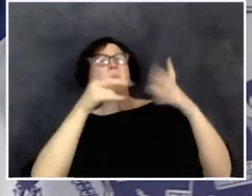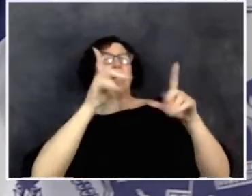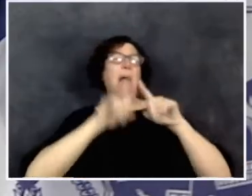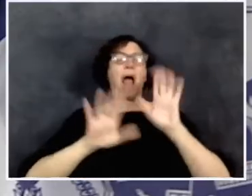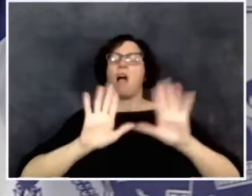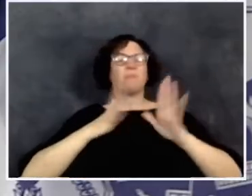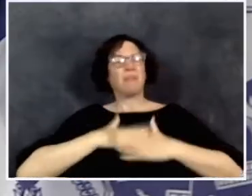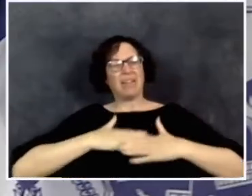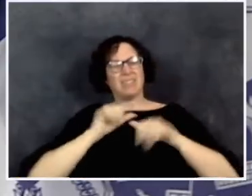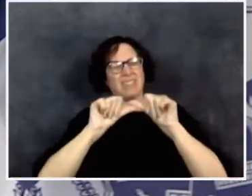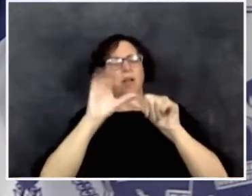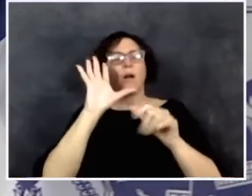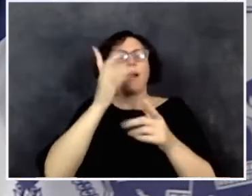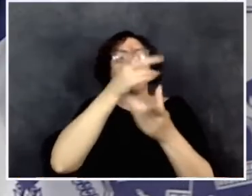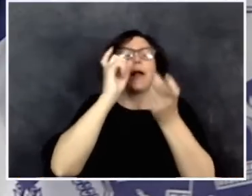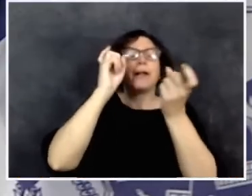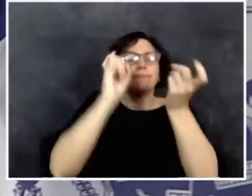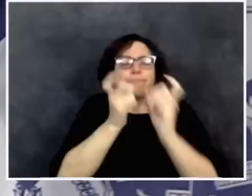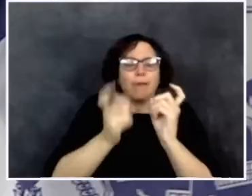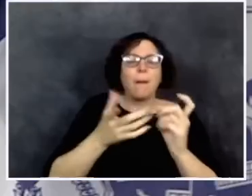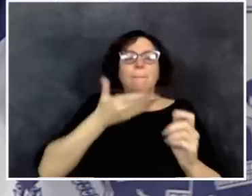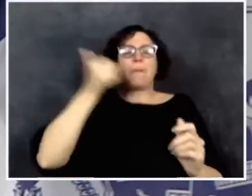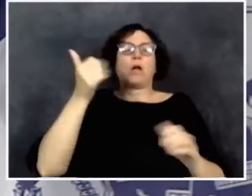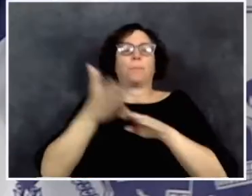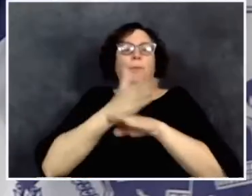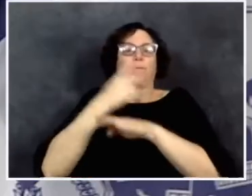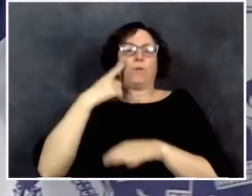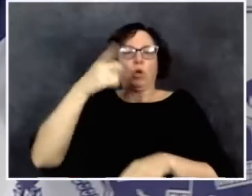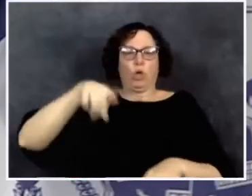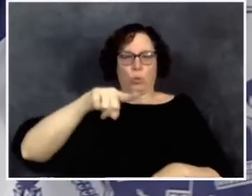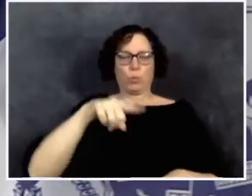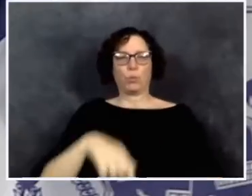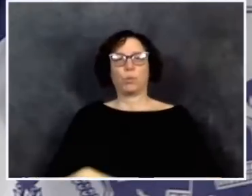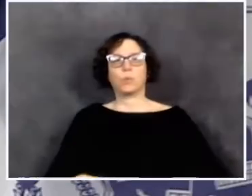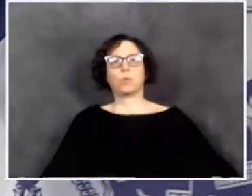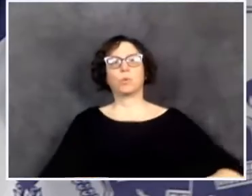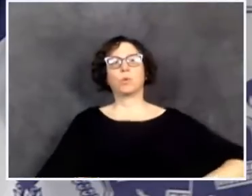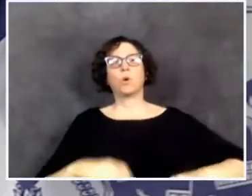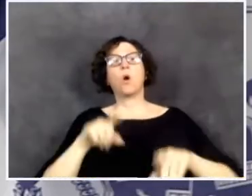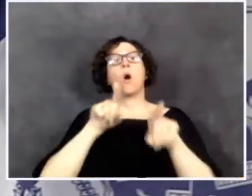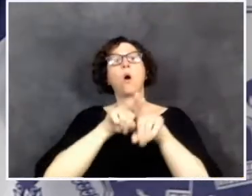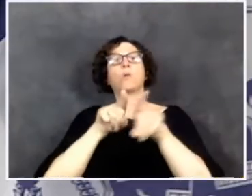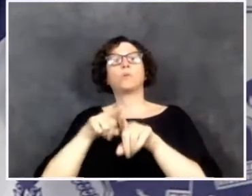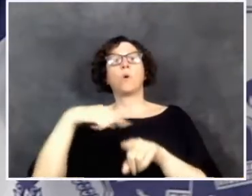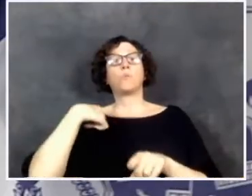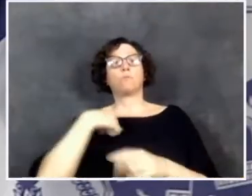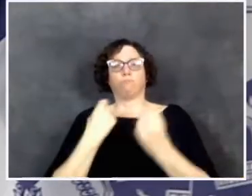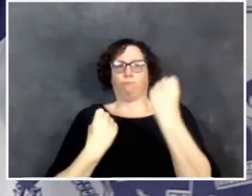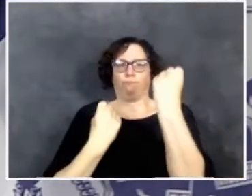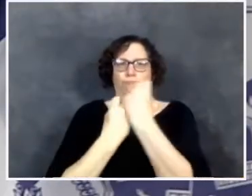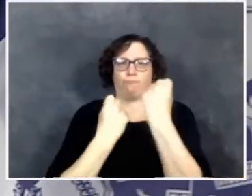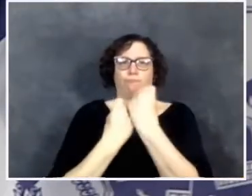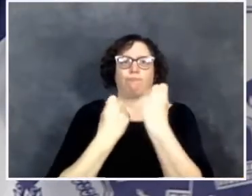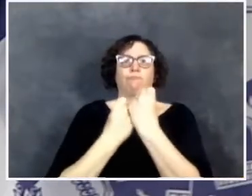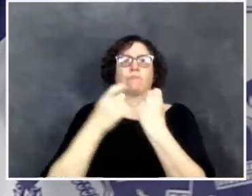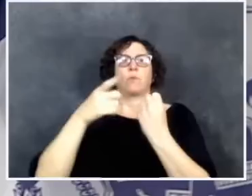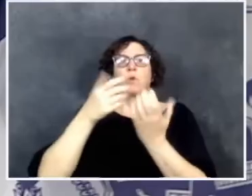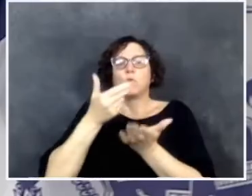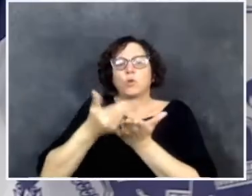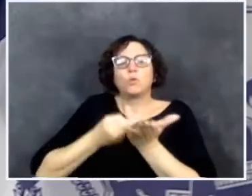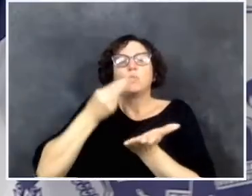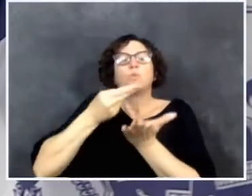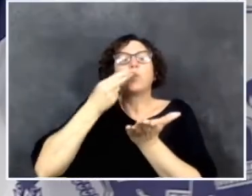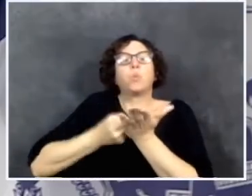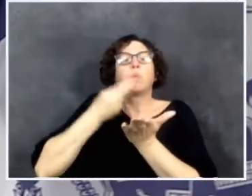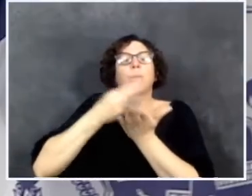local food pantries, soup kitchens. Any place where someone is, those 435 school sites